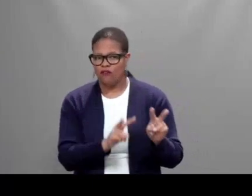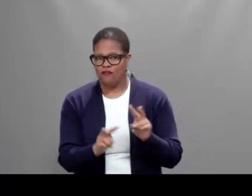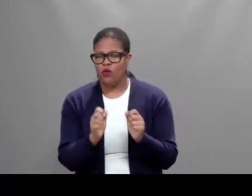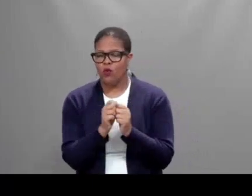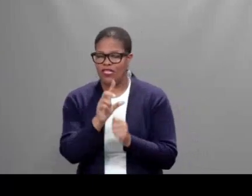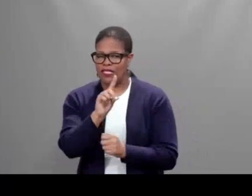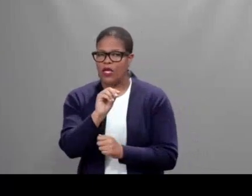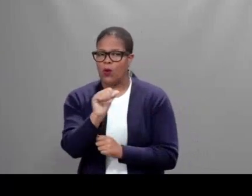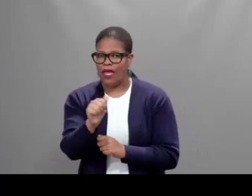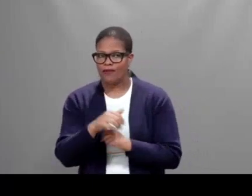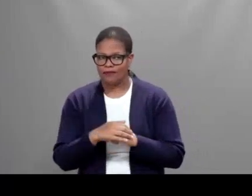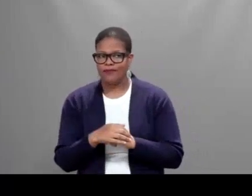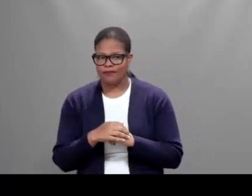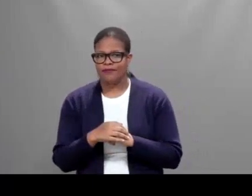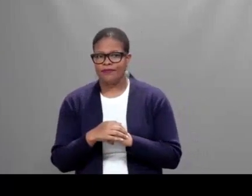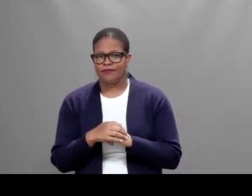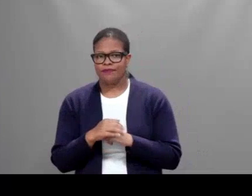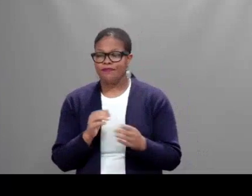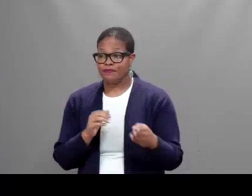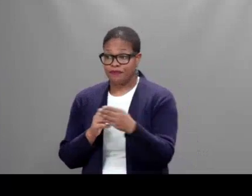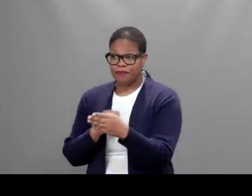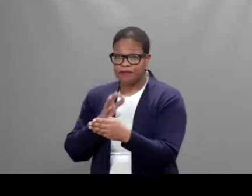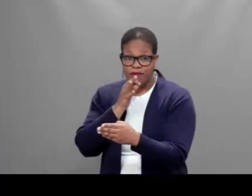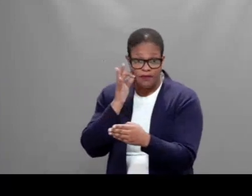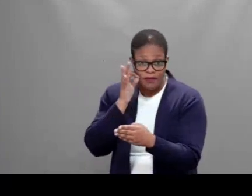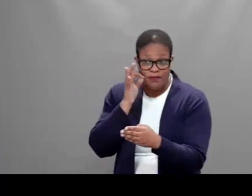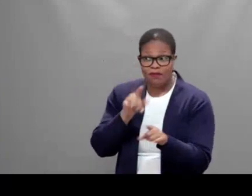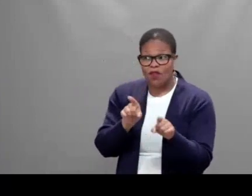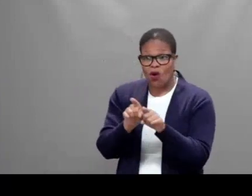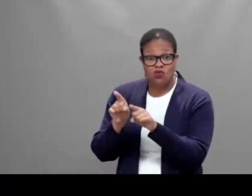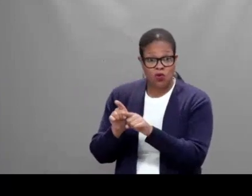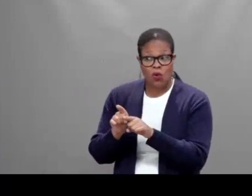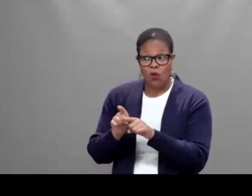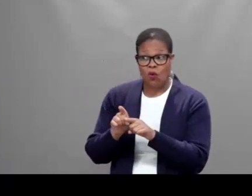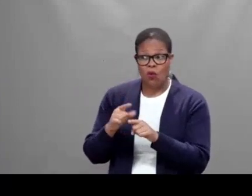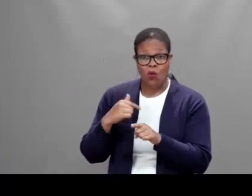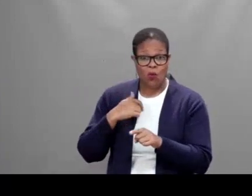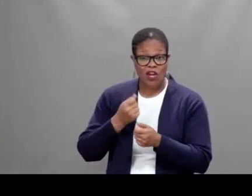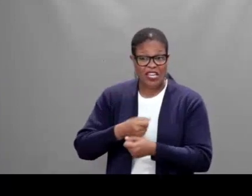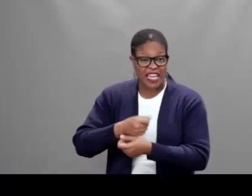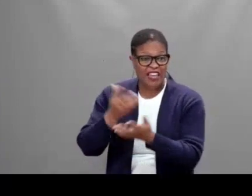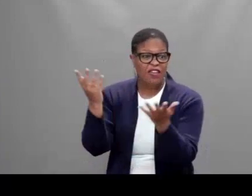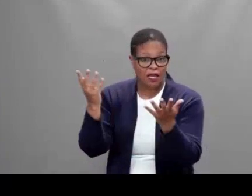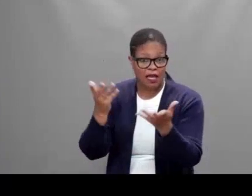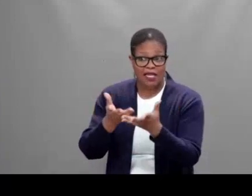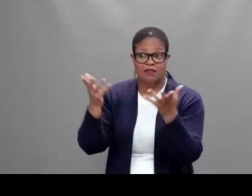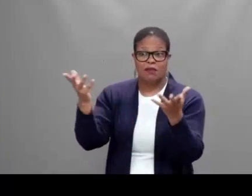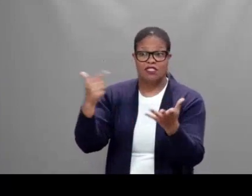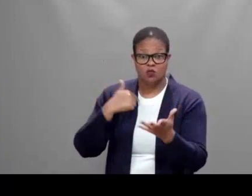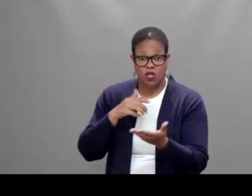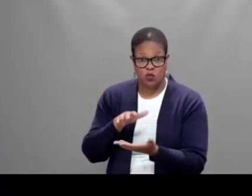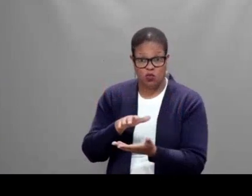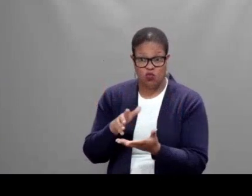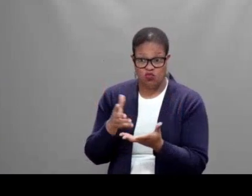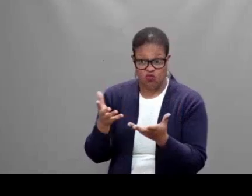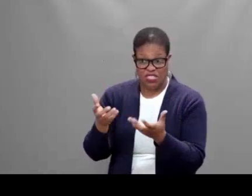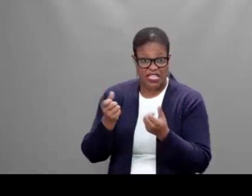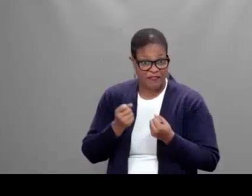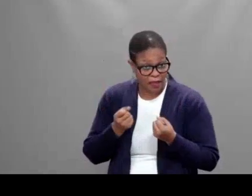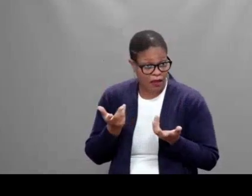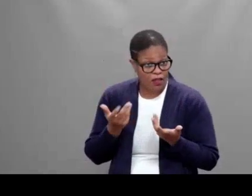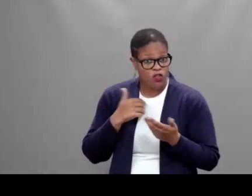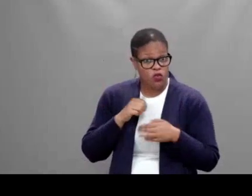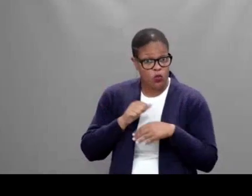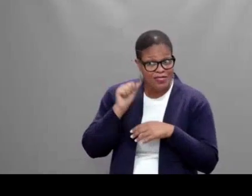DOA. And also, we're giving as much as we're receiving. So do